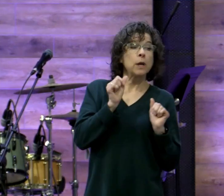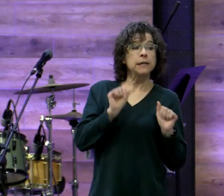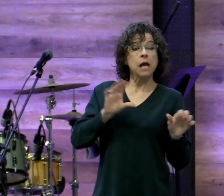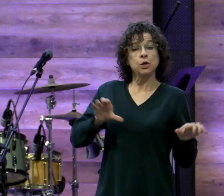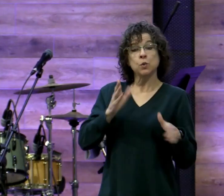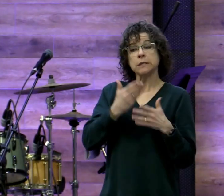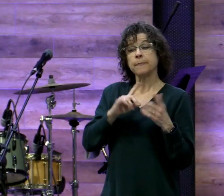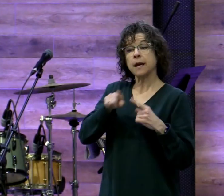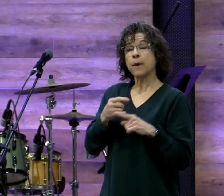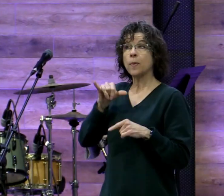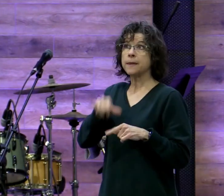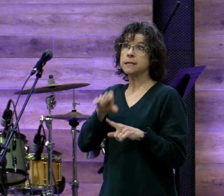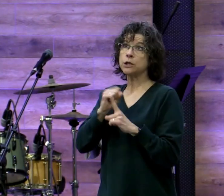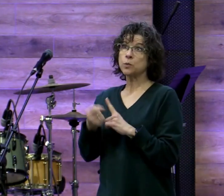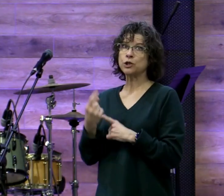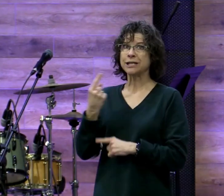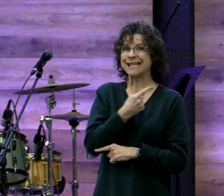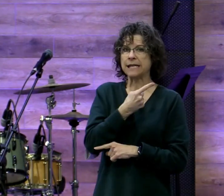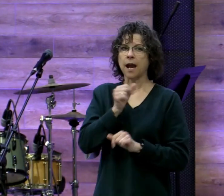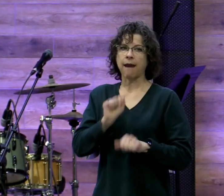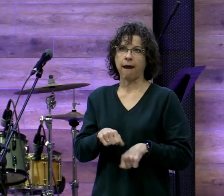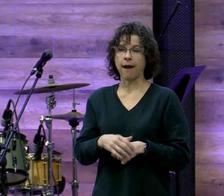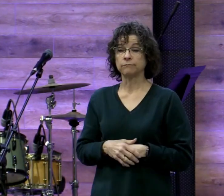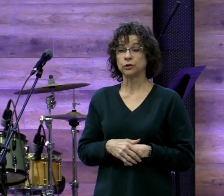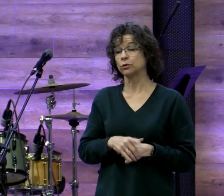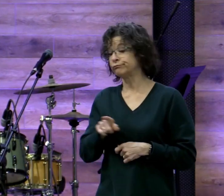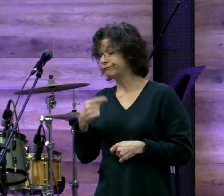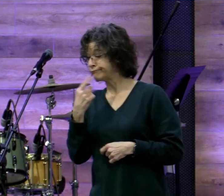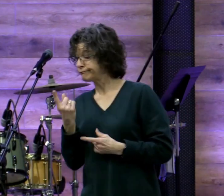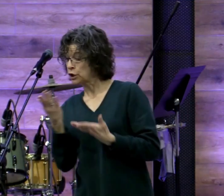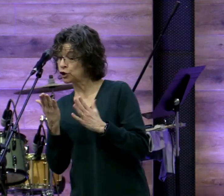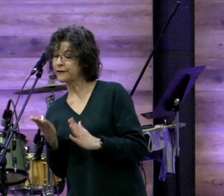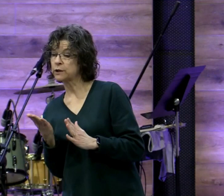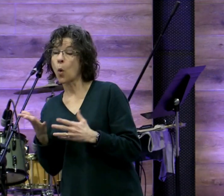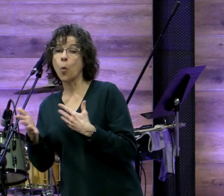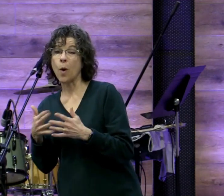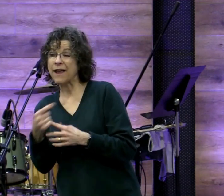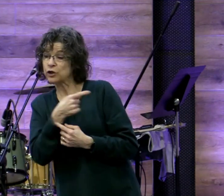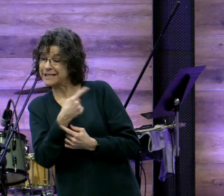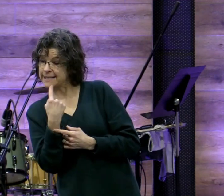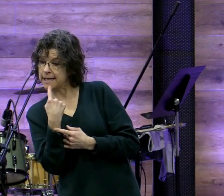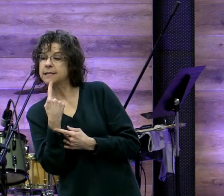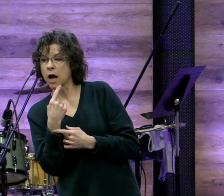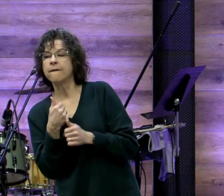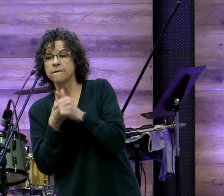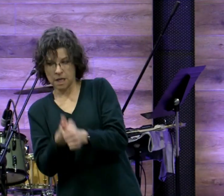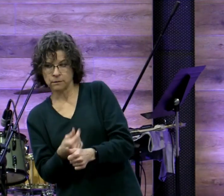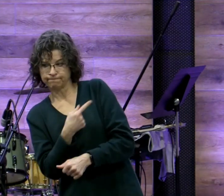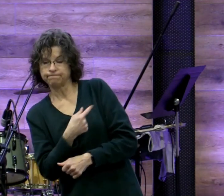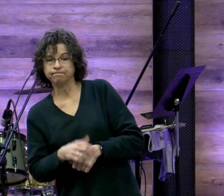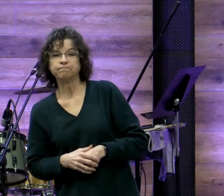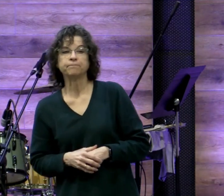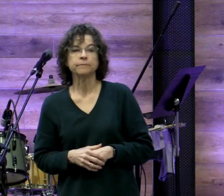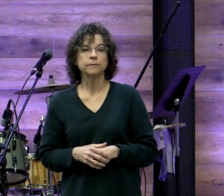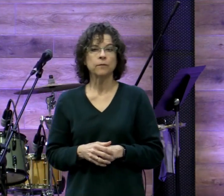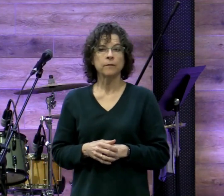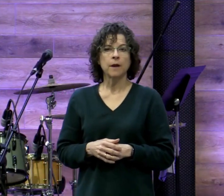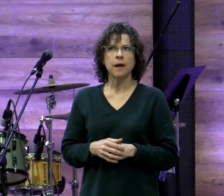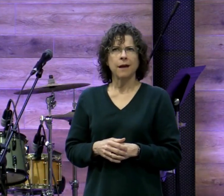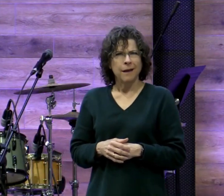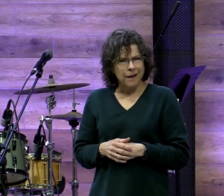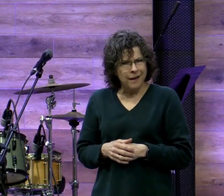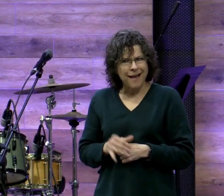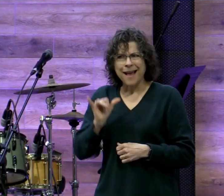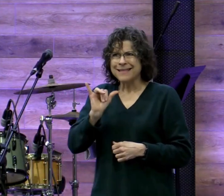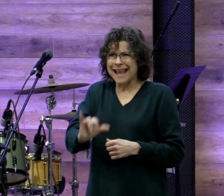this situation, he can. And so she goes up to the servants and says, "Do whatever he tells you to do." Now, if I could boil down